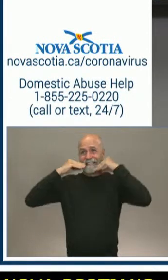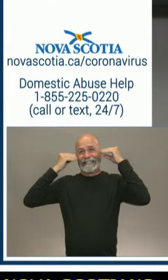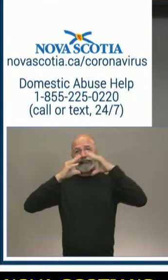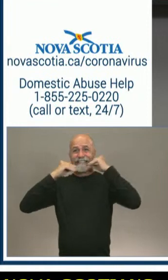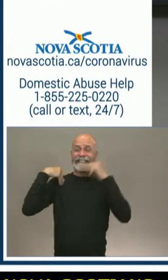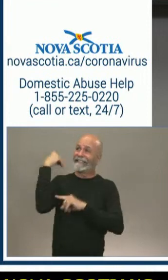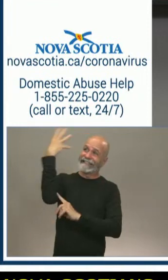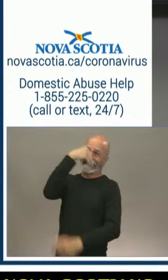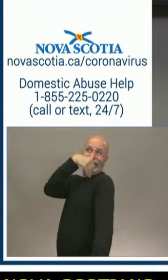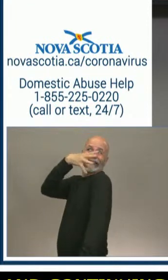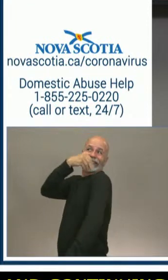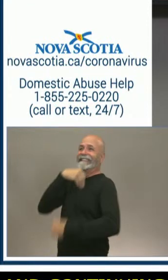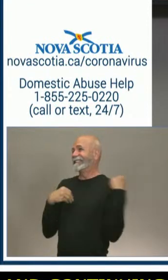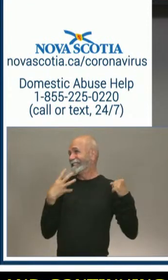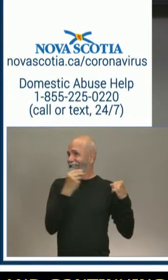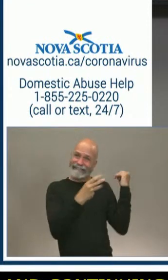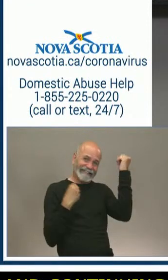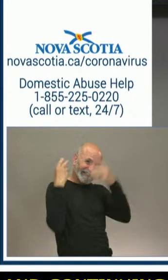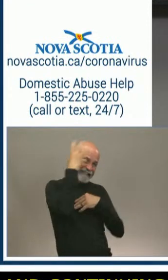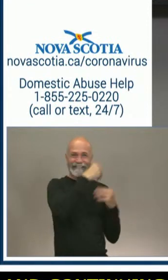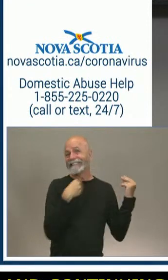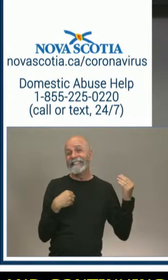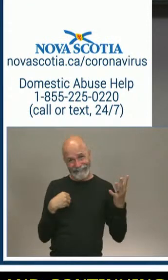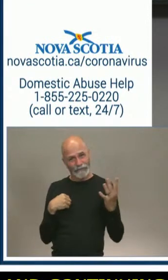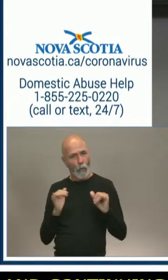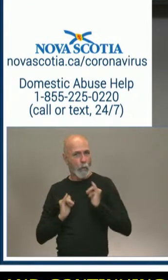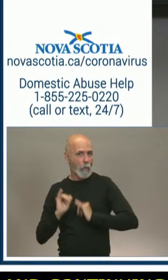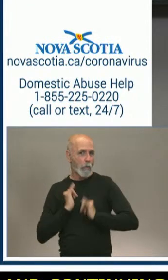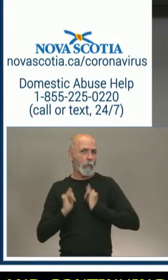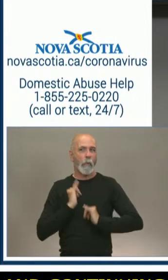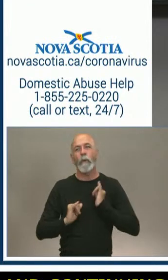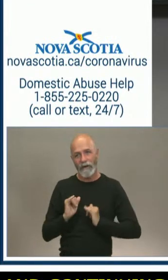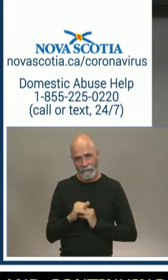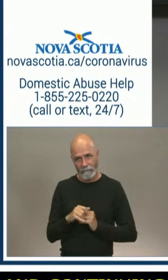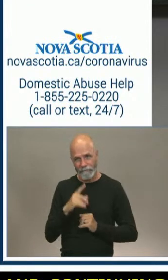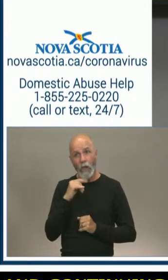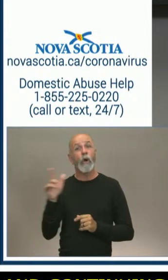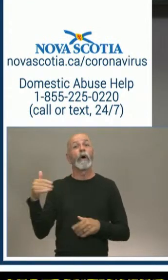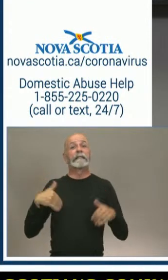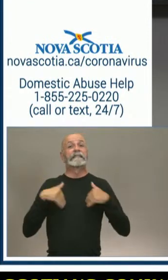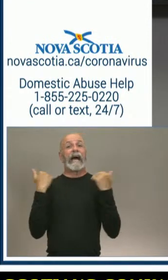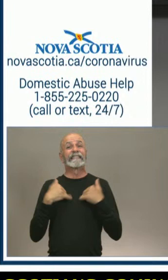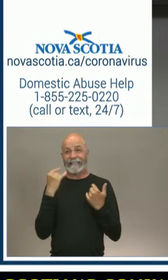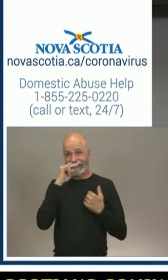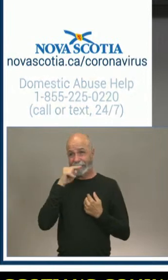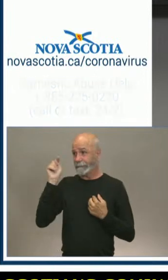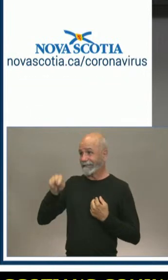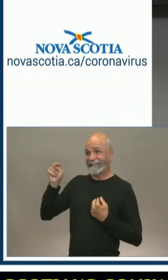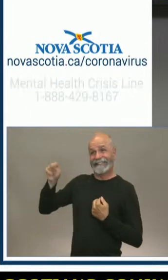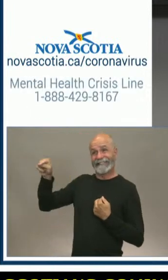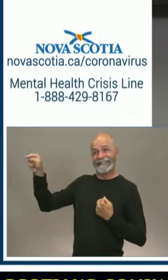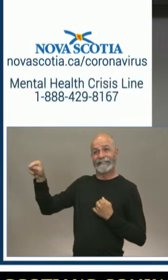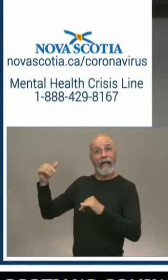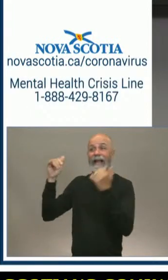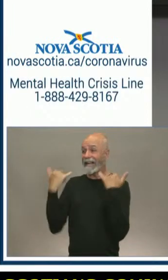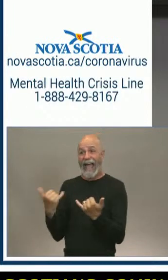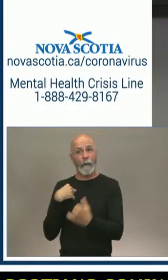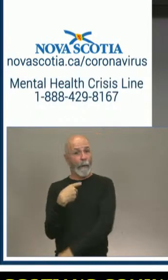media. And to younger Nova Scotians who have recently become eligible for vaccine, we need you to keep